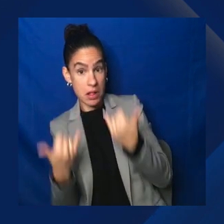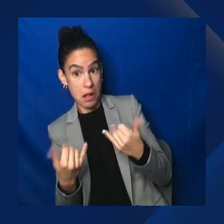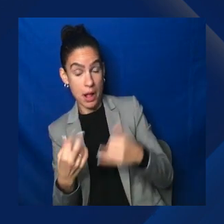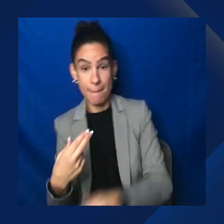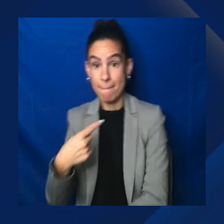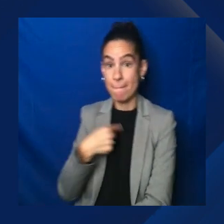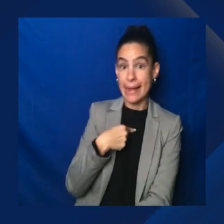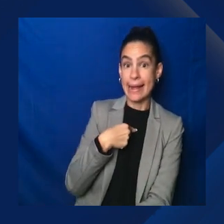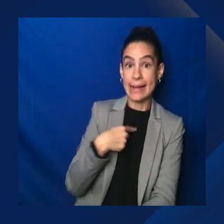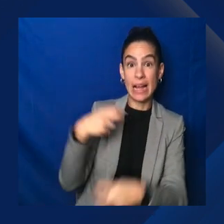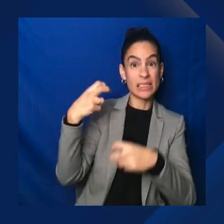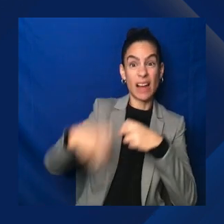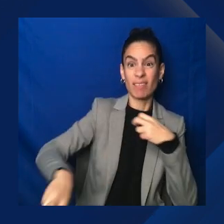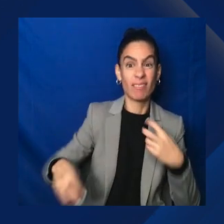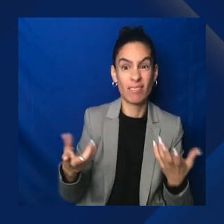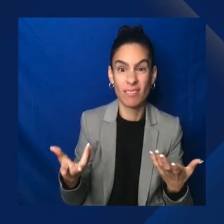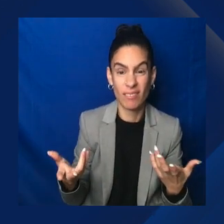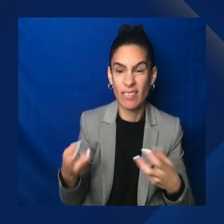to get in.